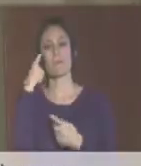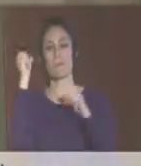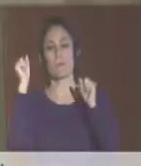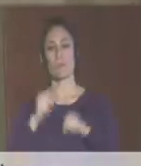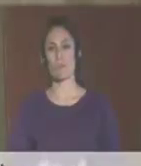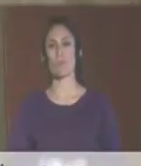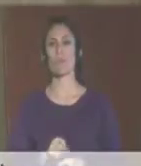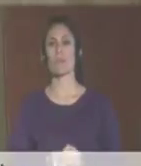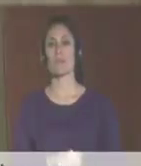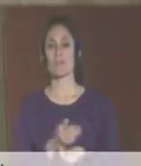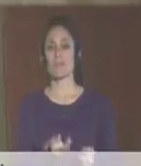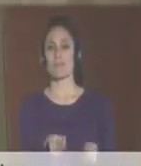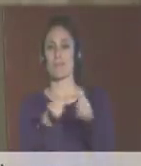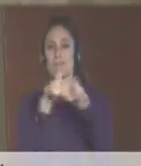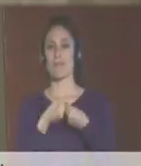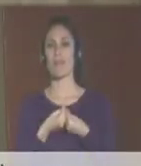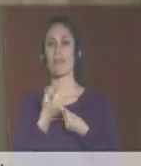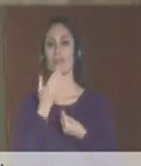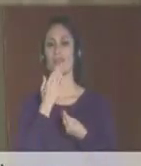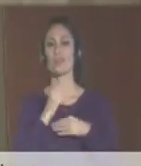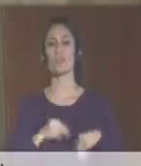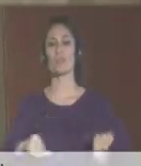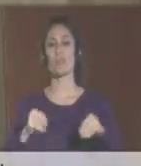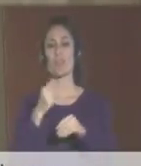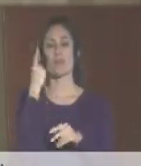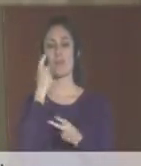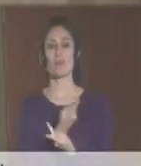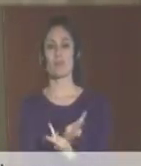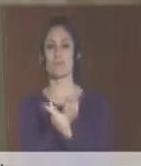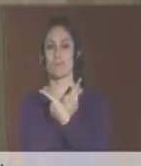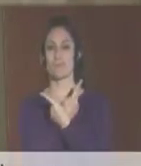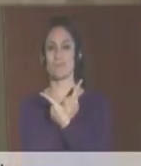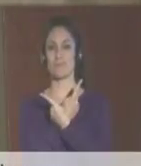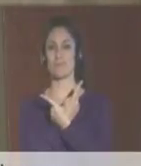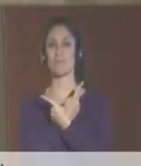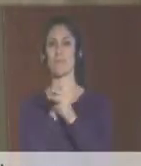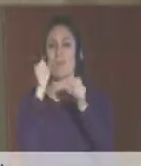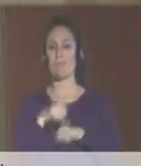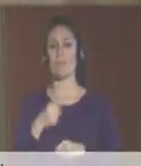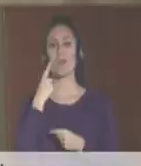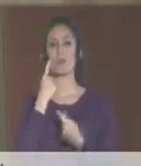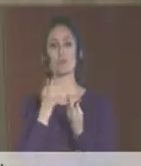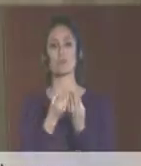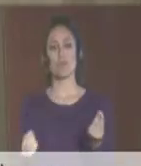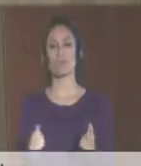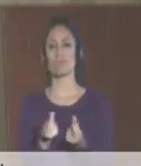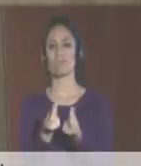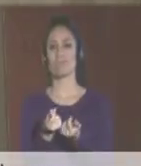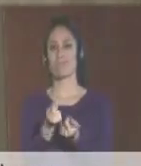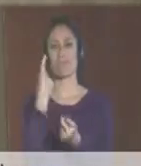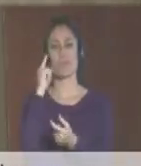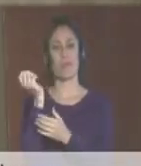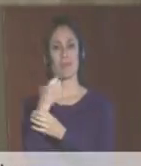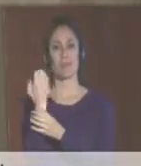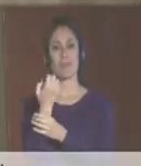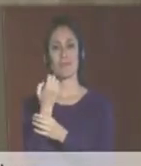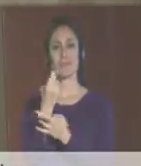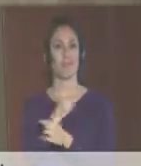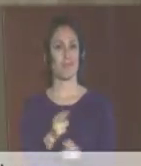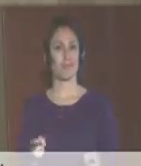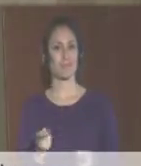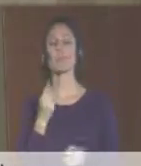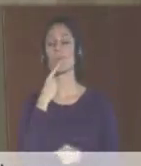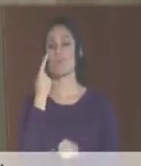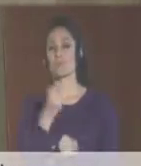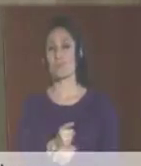important for prevention and rapid response in a situation of emergency for a municipality.